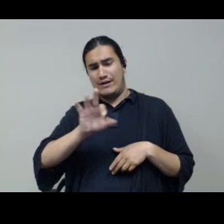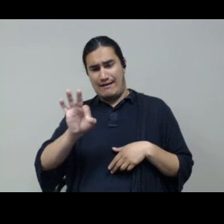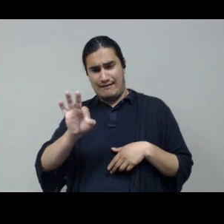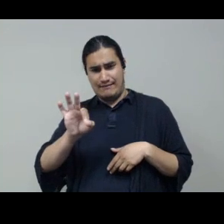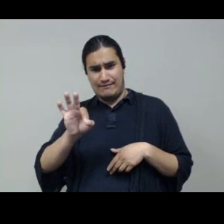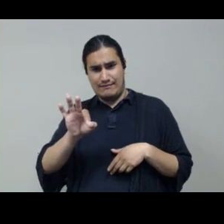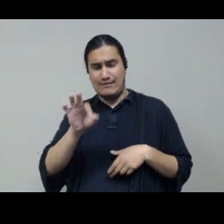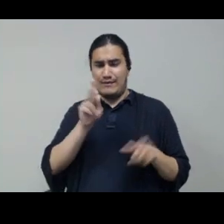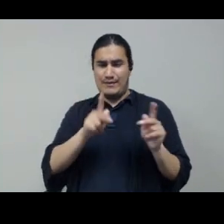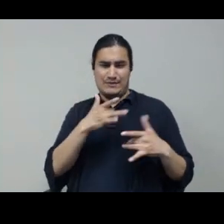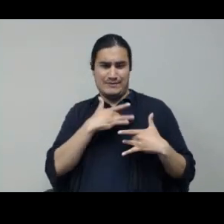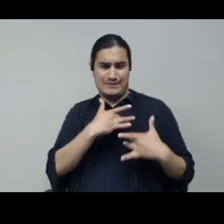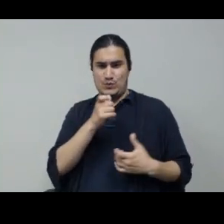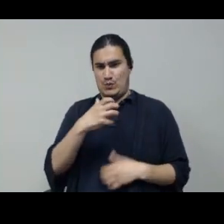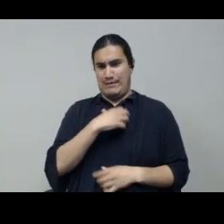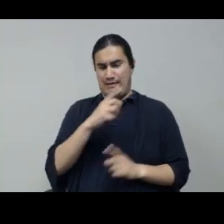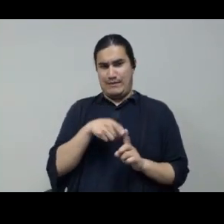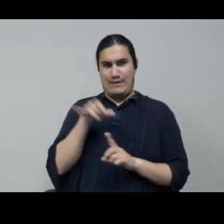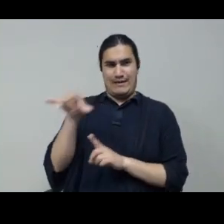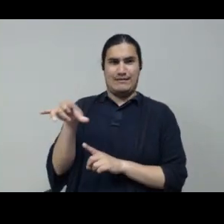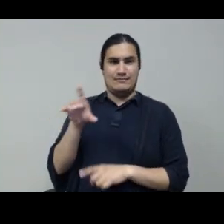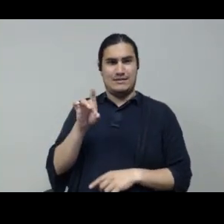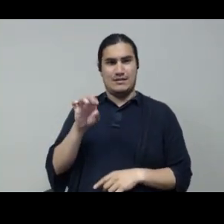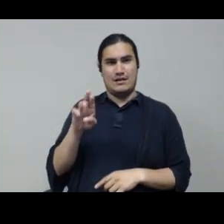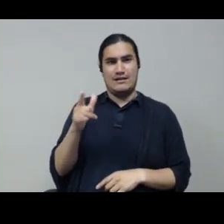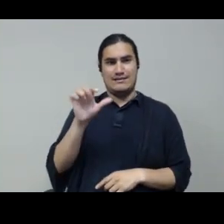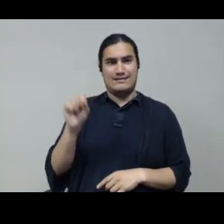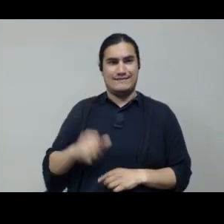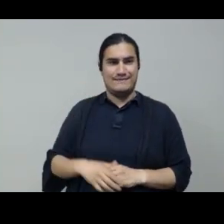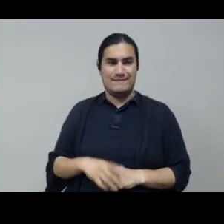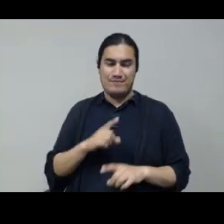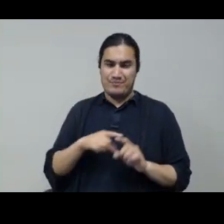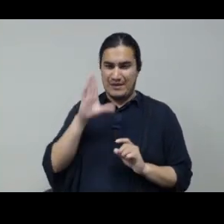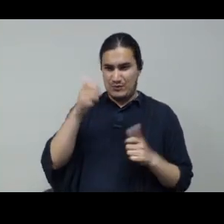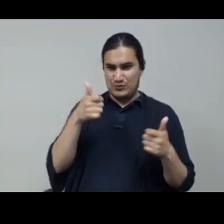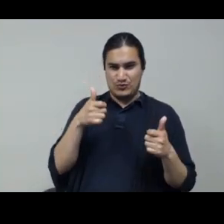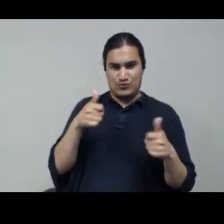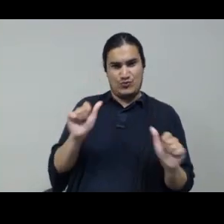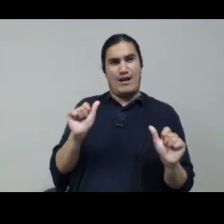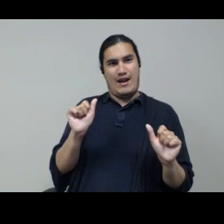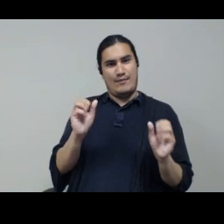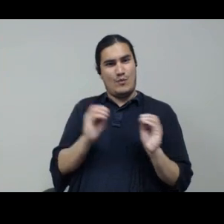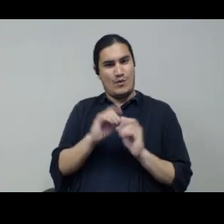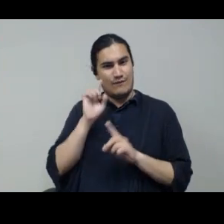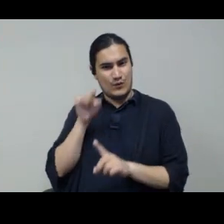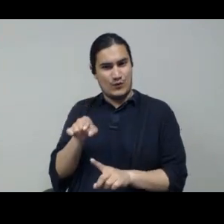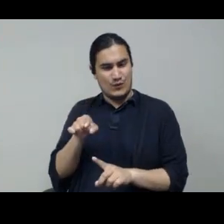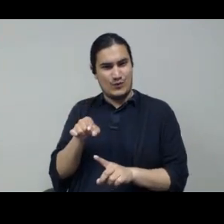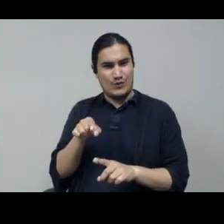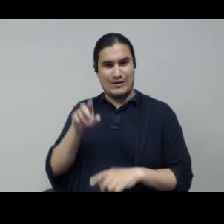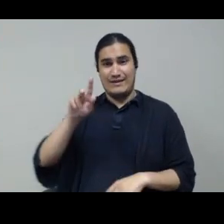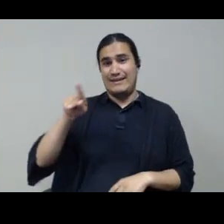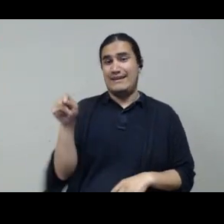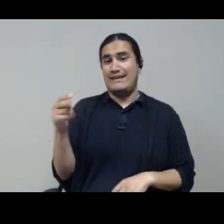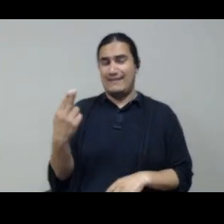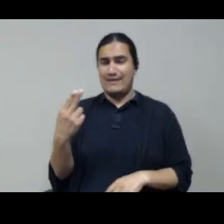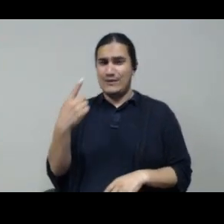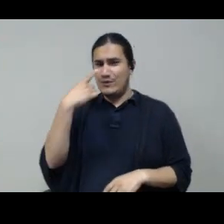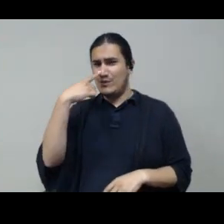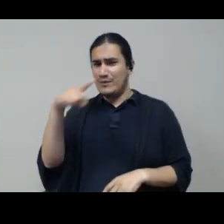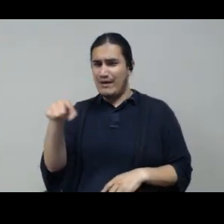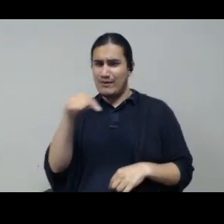People usually don't complain about that, Douglas, but I'll try harder for you. Keith, could you please